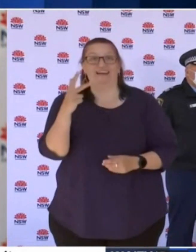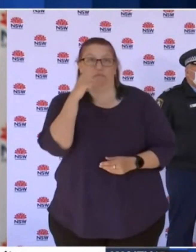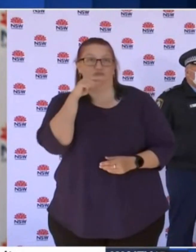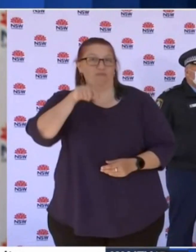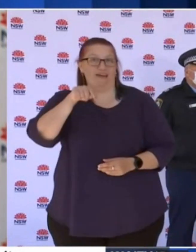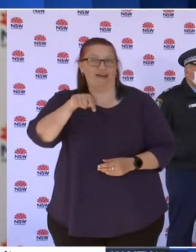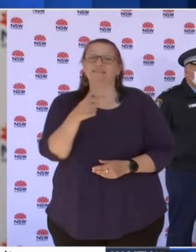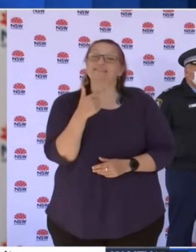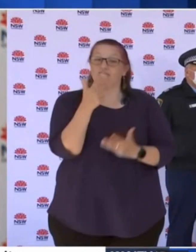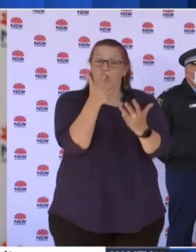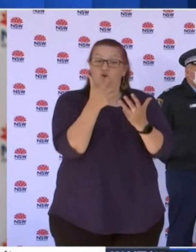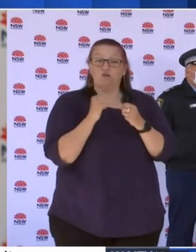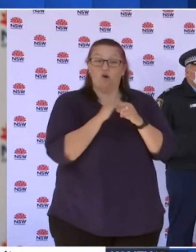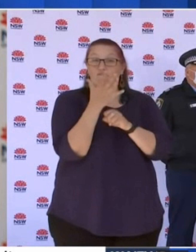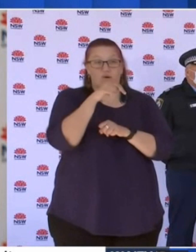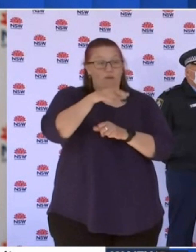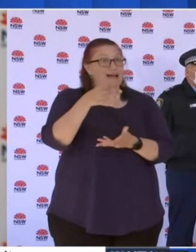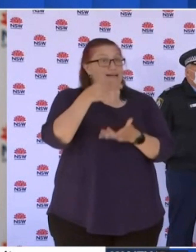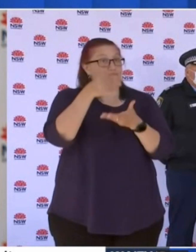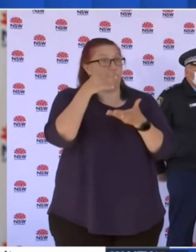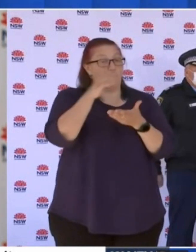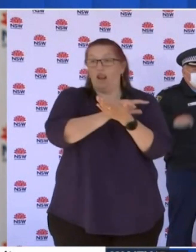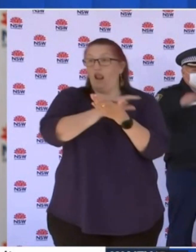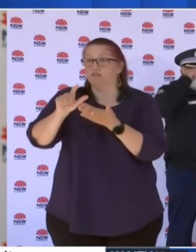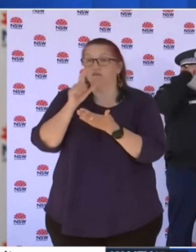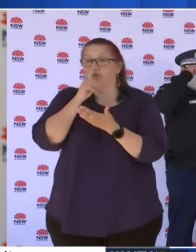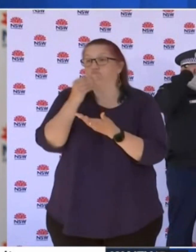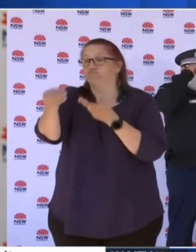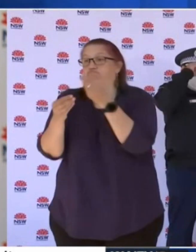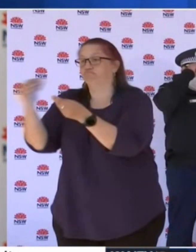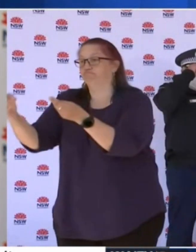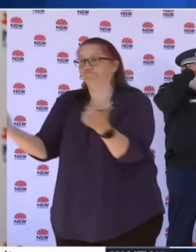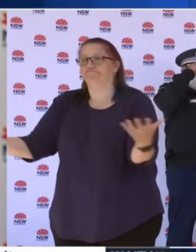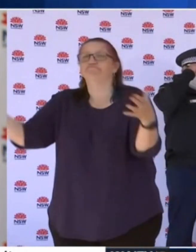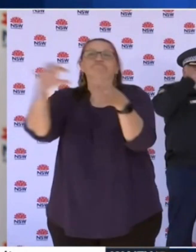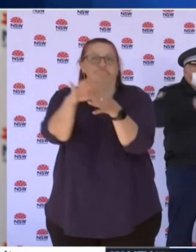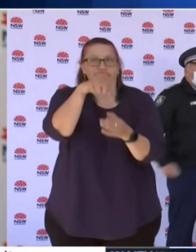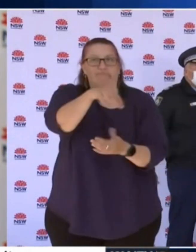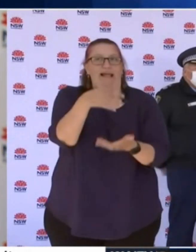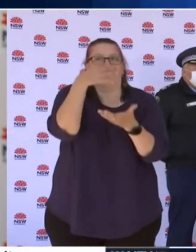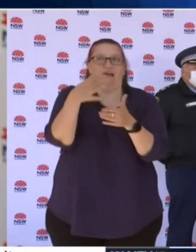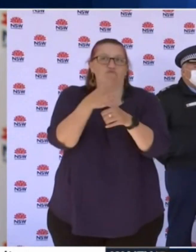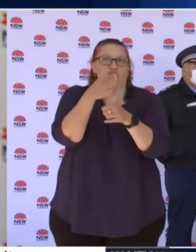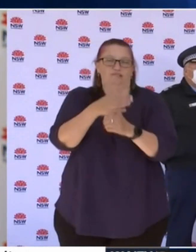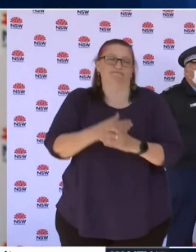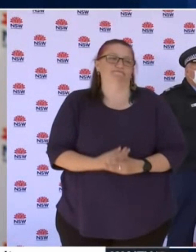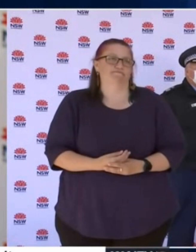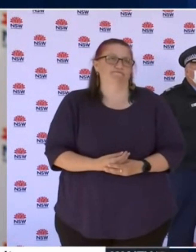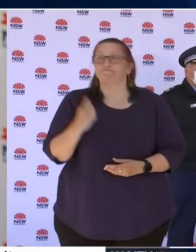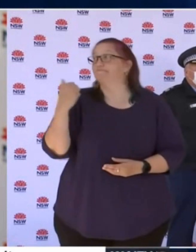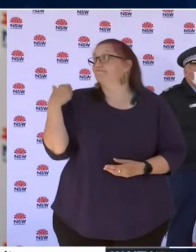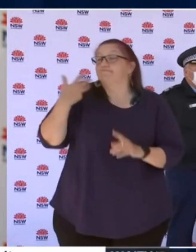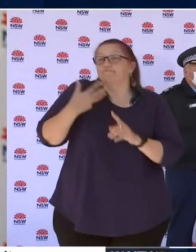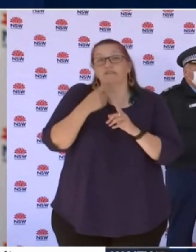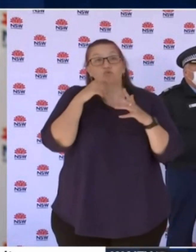and 21 of whom were subsequent contacts. We've also seen over recent days a number of cases linked